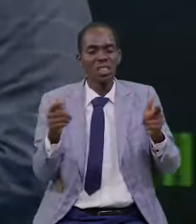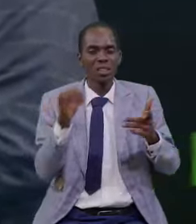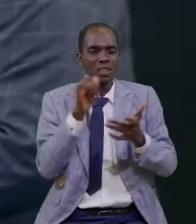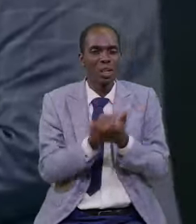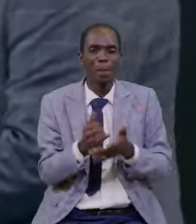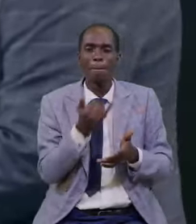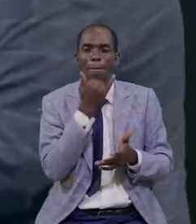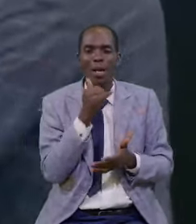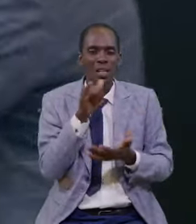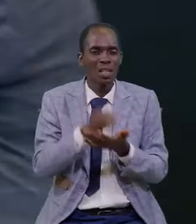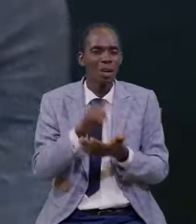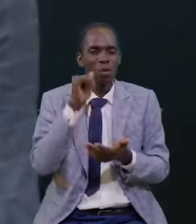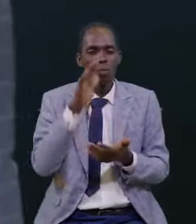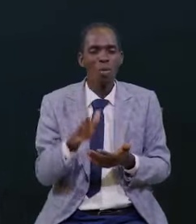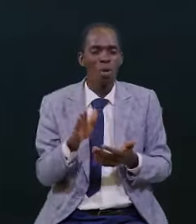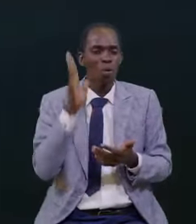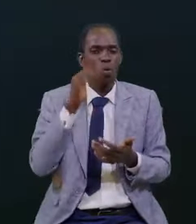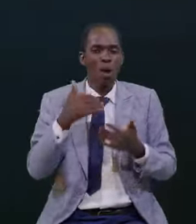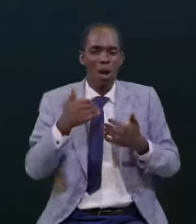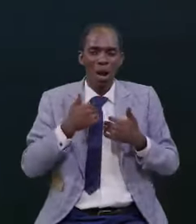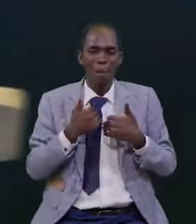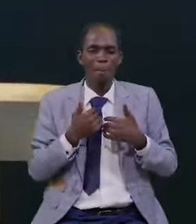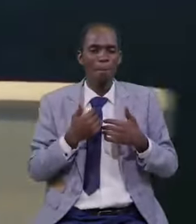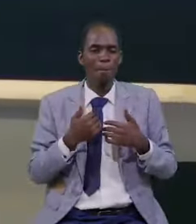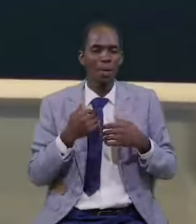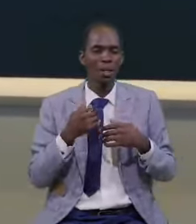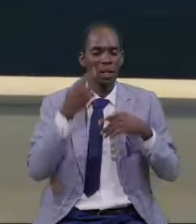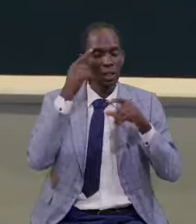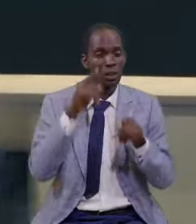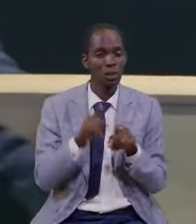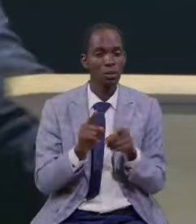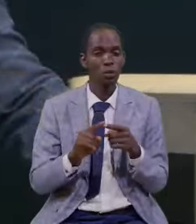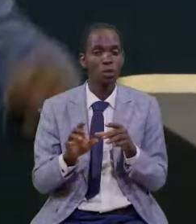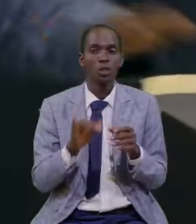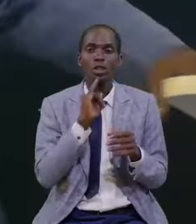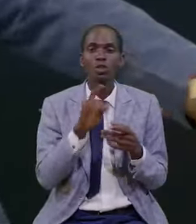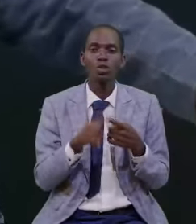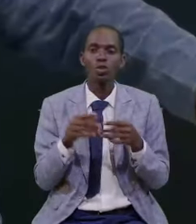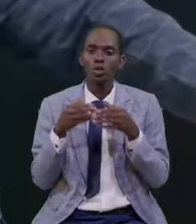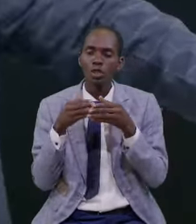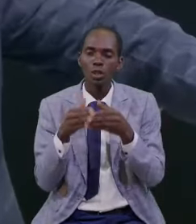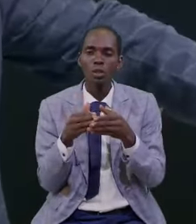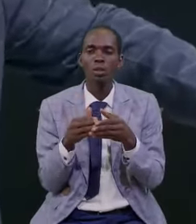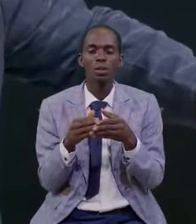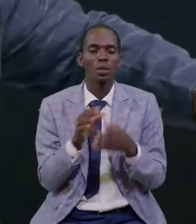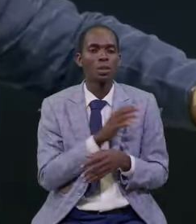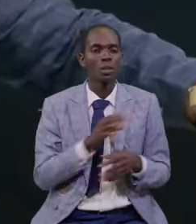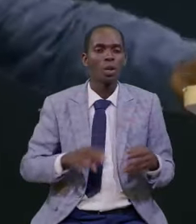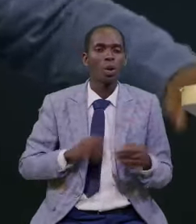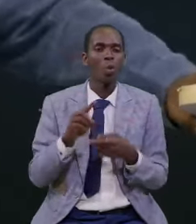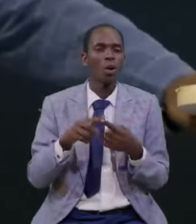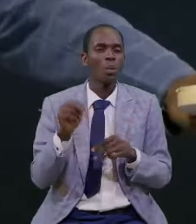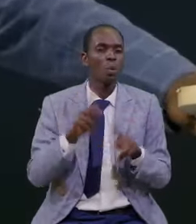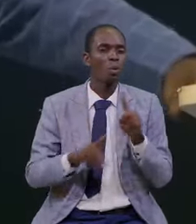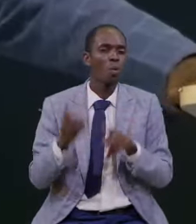to leave Christ while those people accusing her, while they were